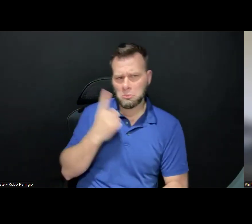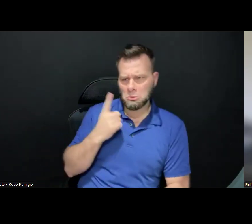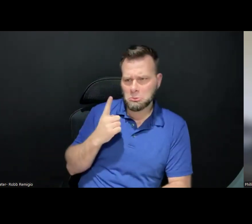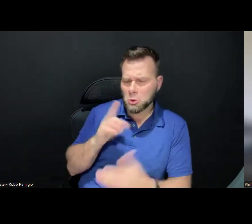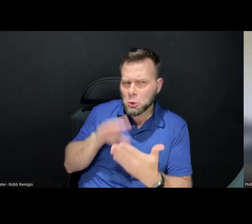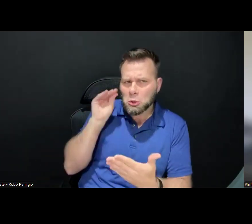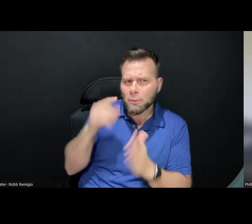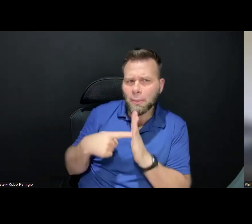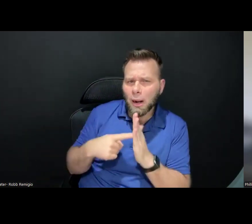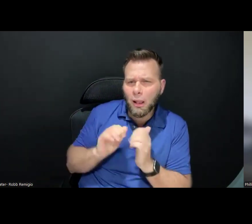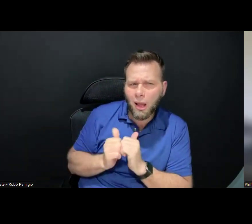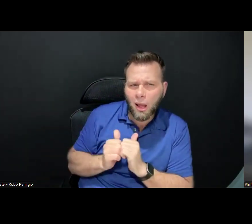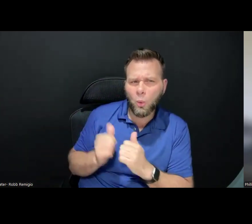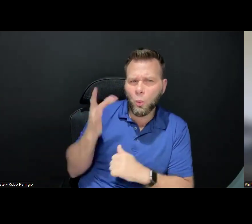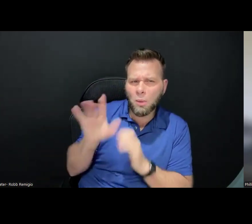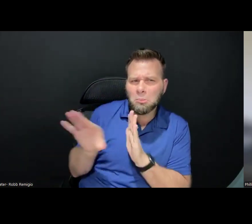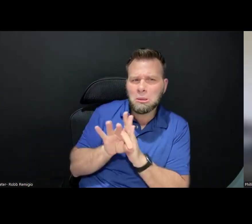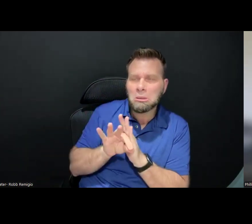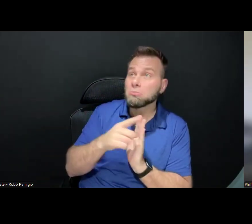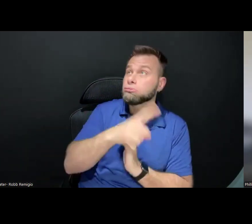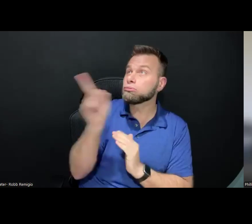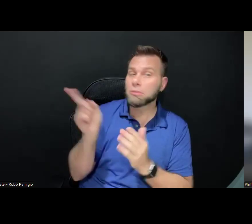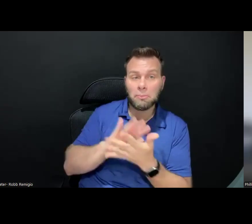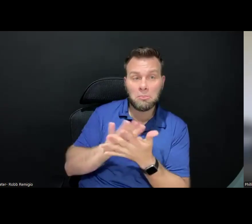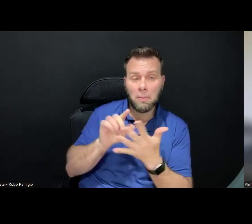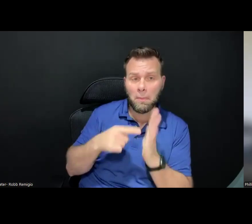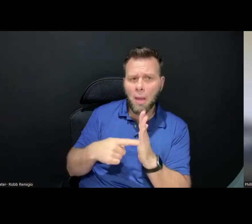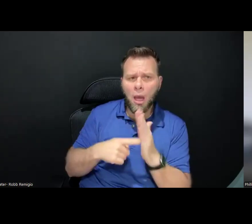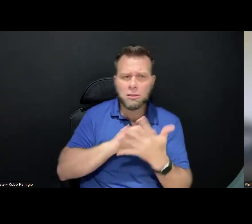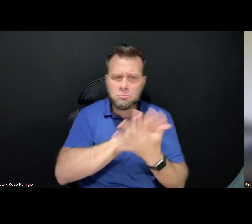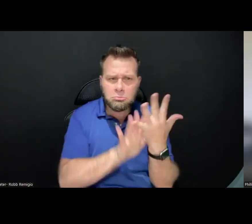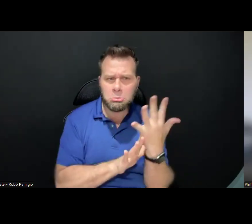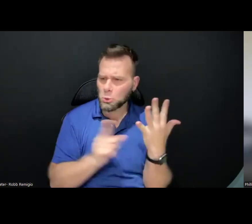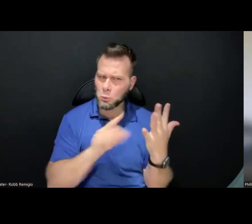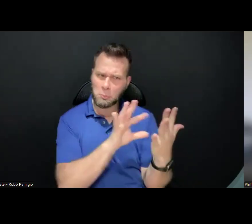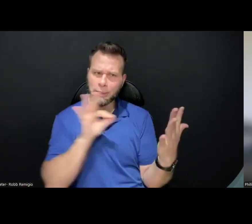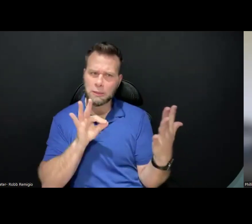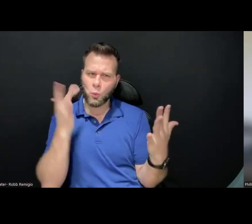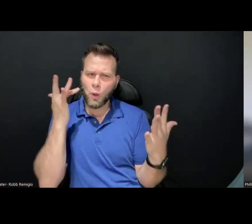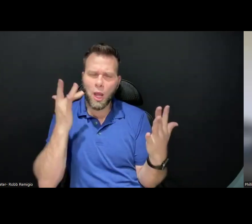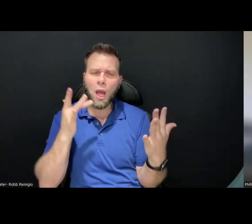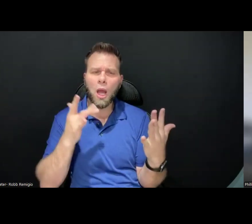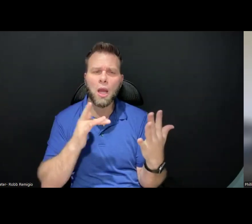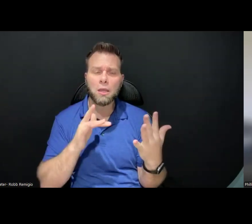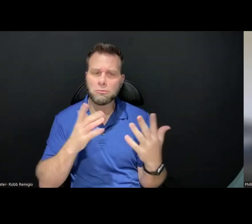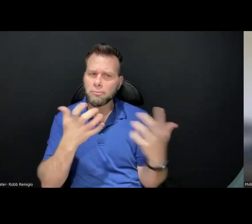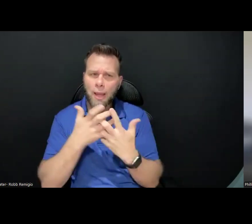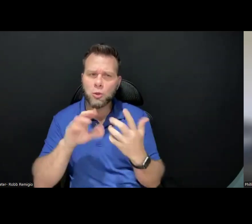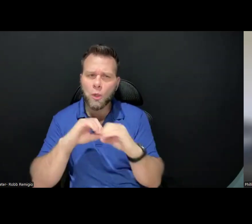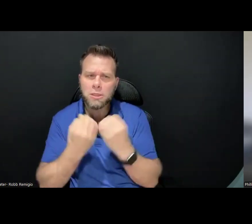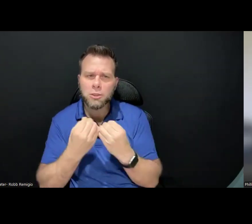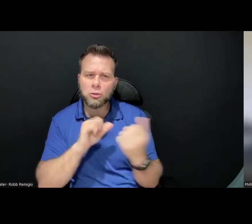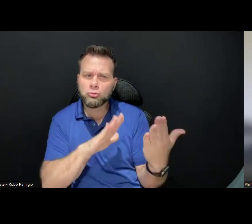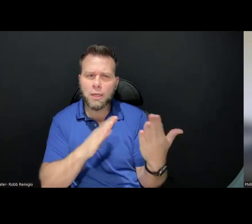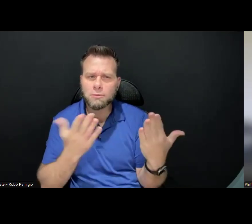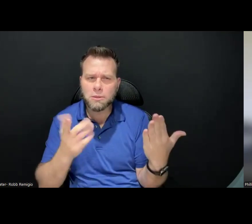model? Why is that the model that fits your organization, your community, and the needs you're trying to address? And so there, it might be